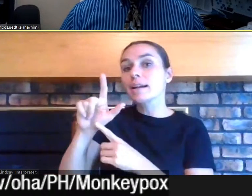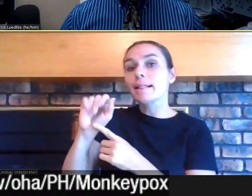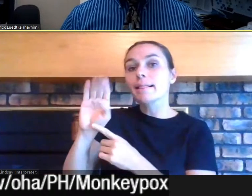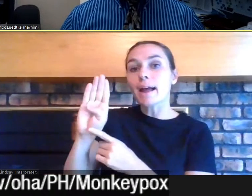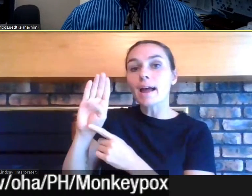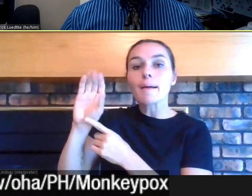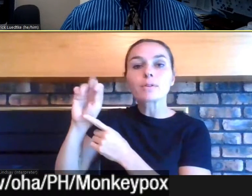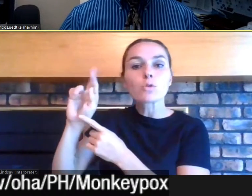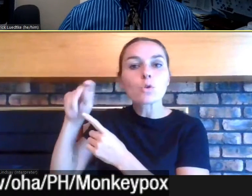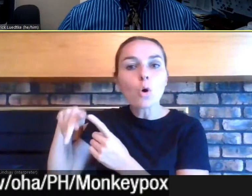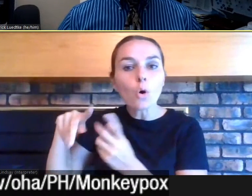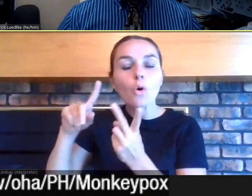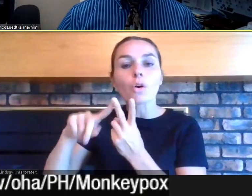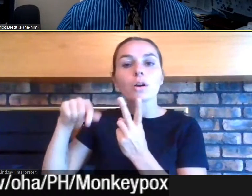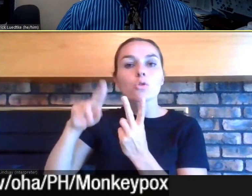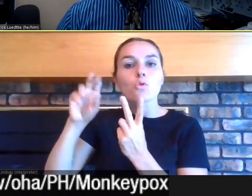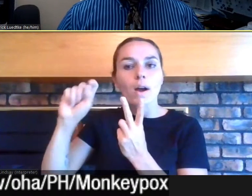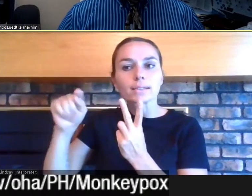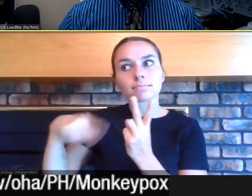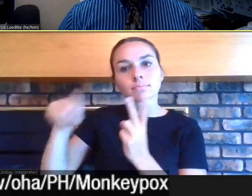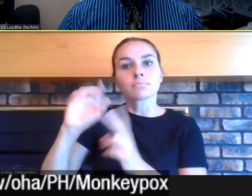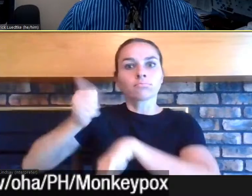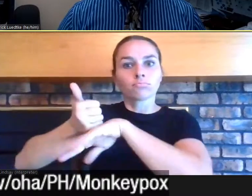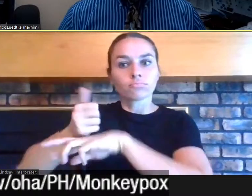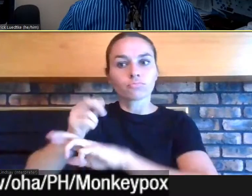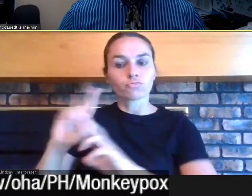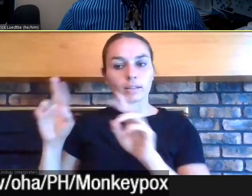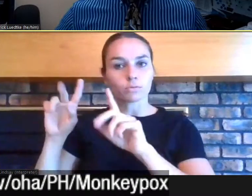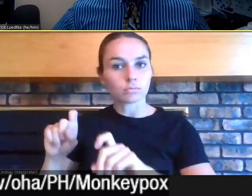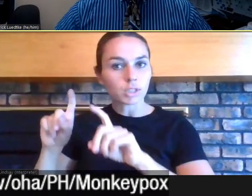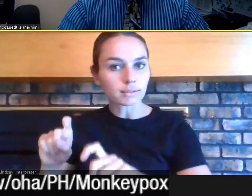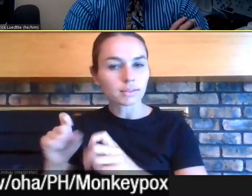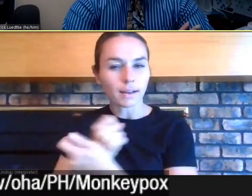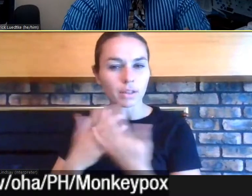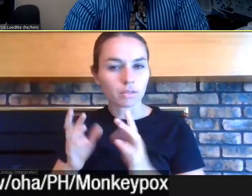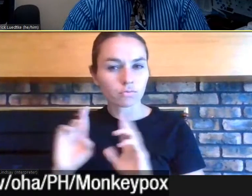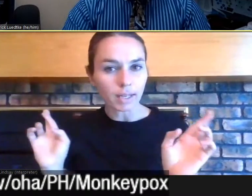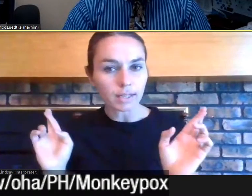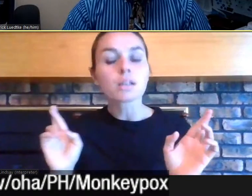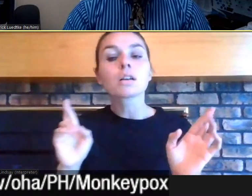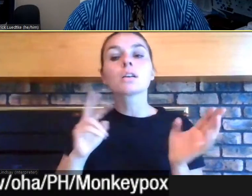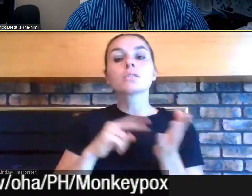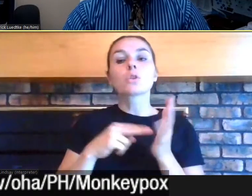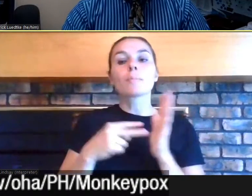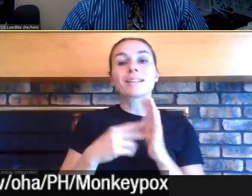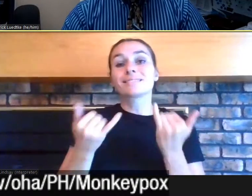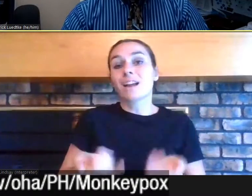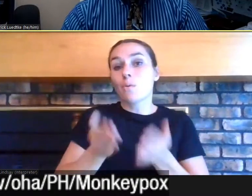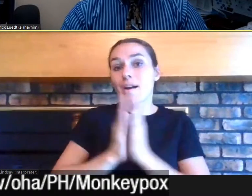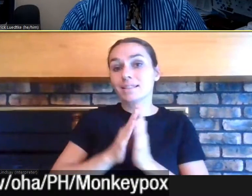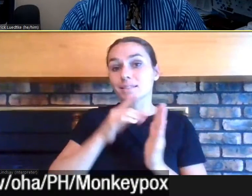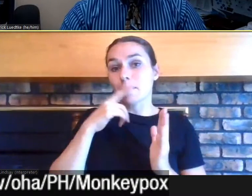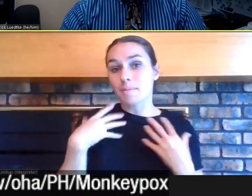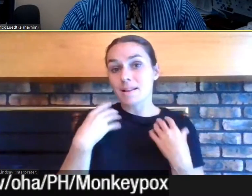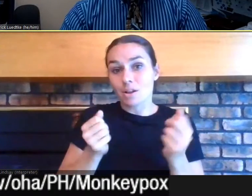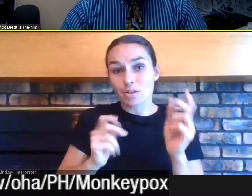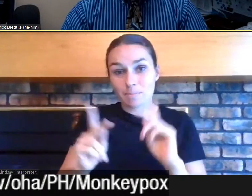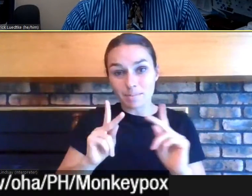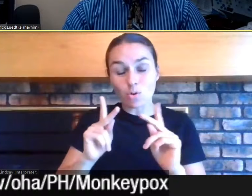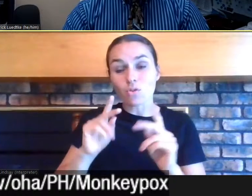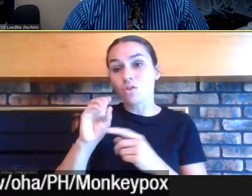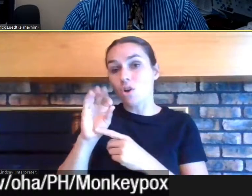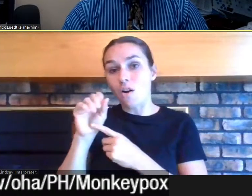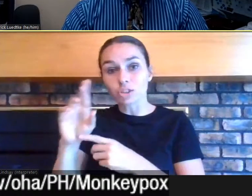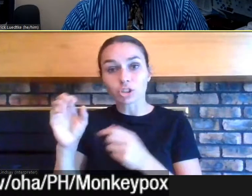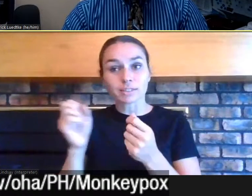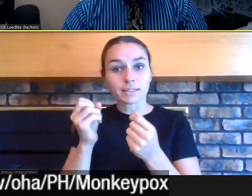they serve most of the counties in Oregon. So we're asking our local public health colleagues and health officers to work with their labs to